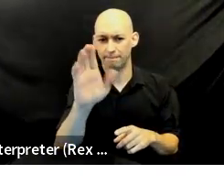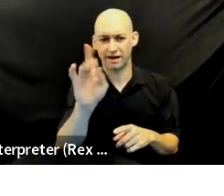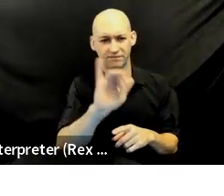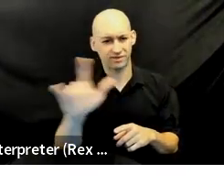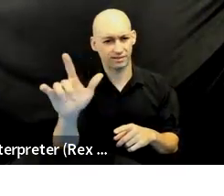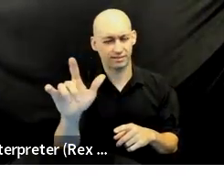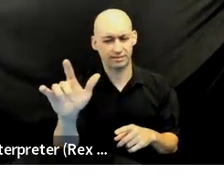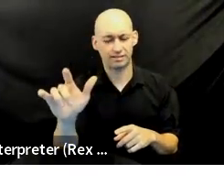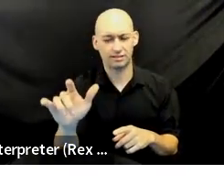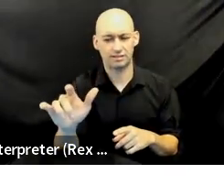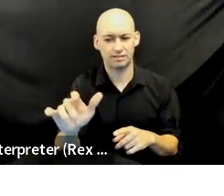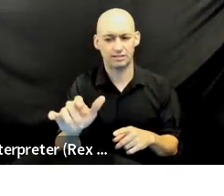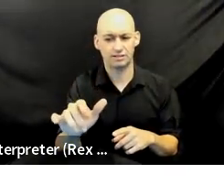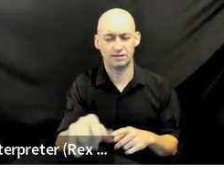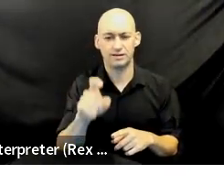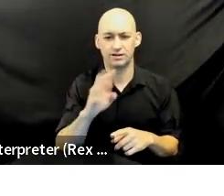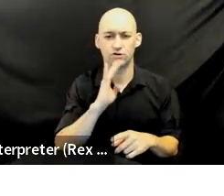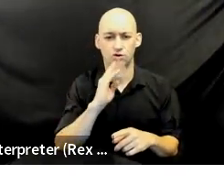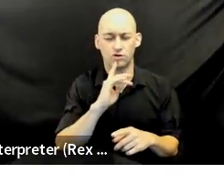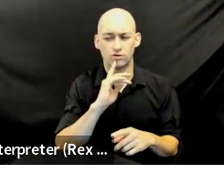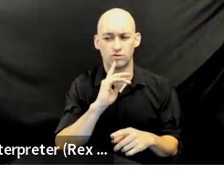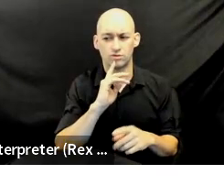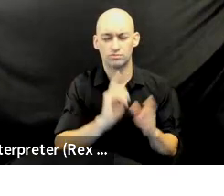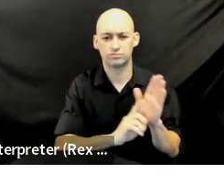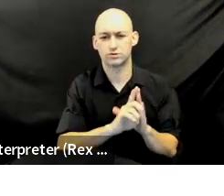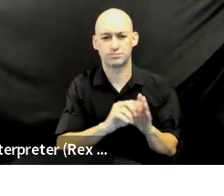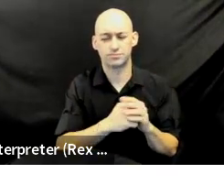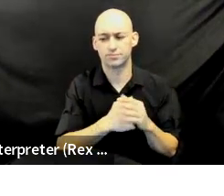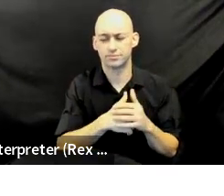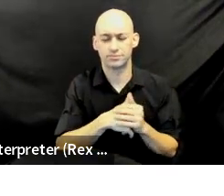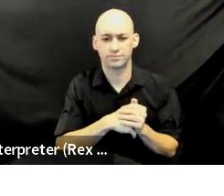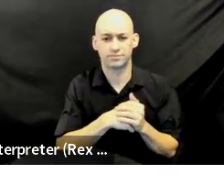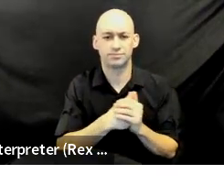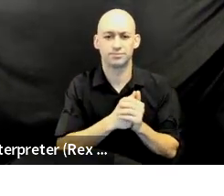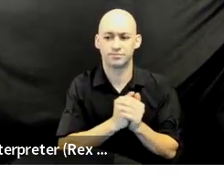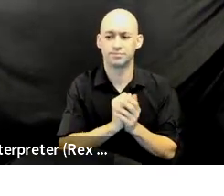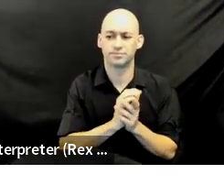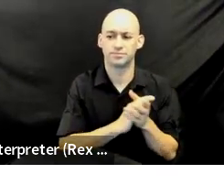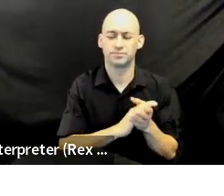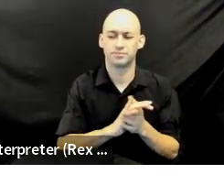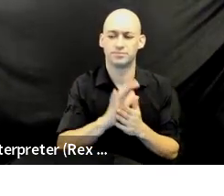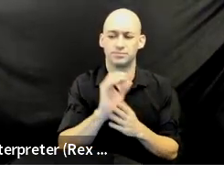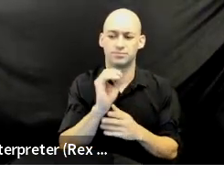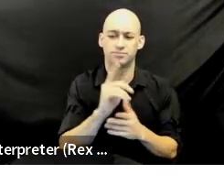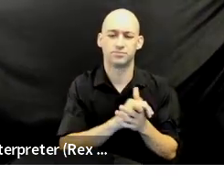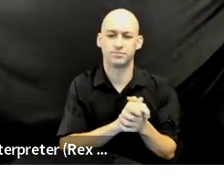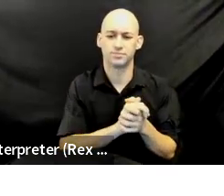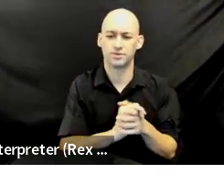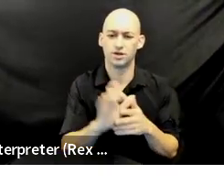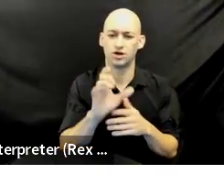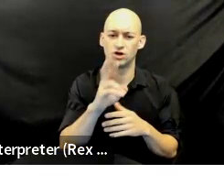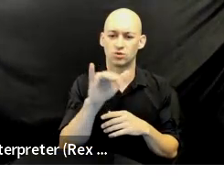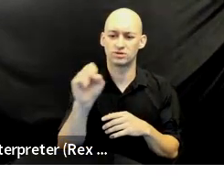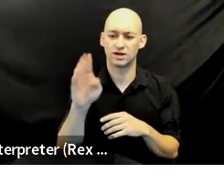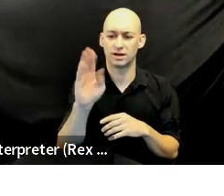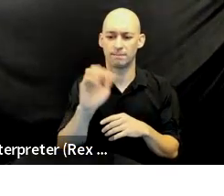I got to talk tall. I'll spin down. You can see the top of my head. Okay. Scrunch down. The Carissa backfill,